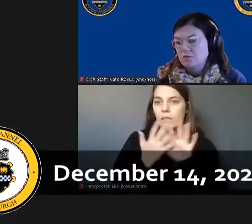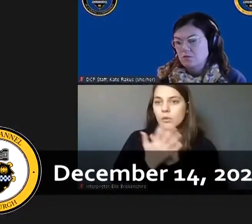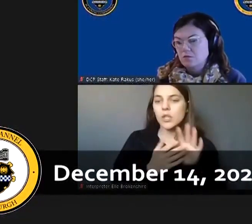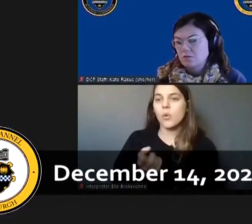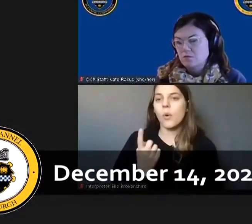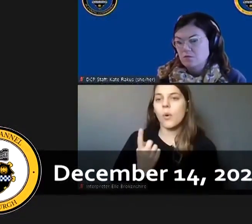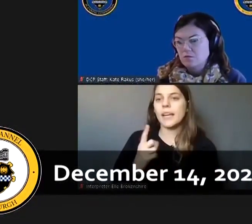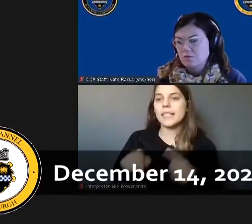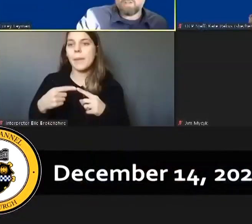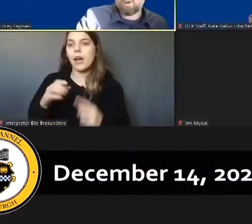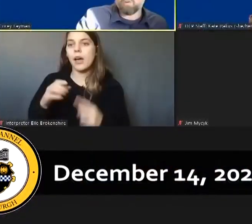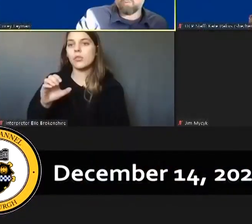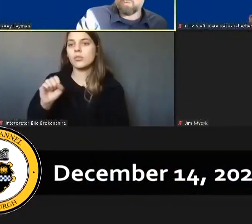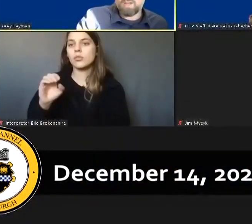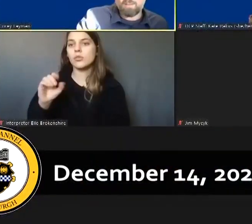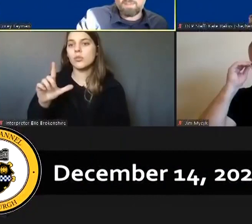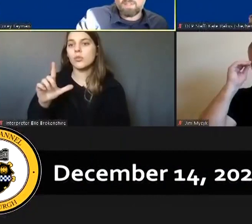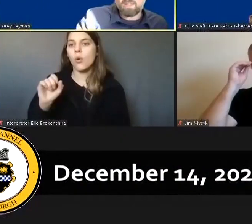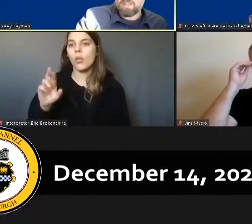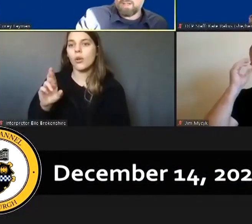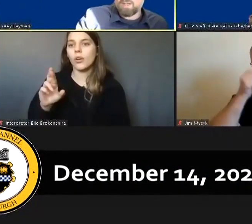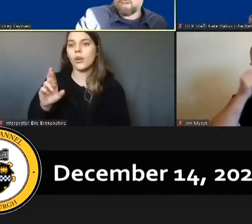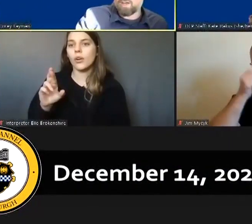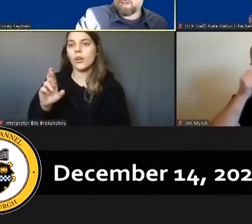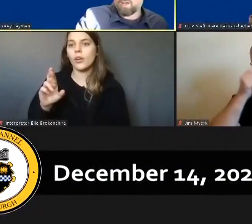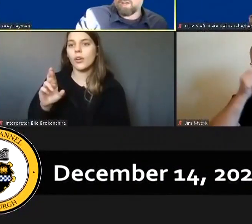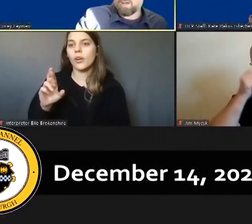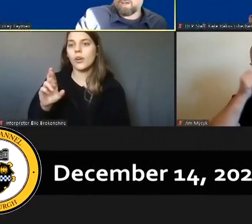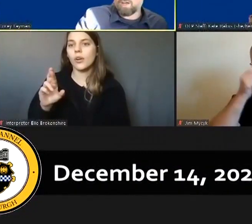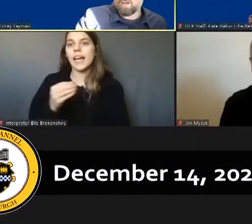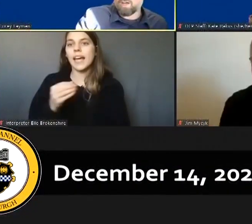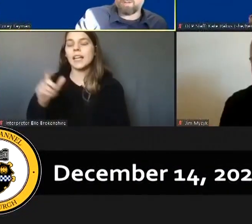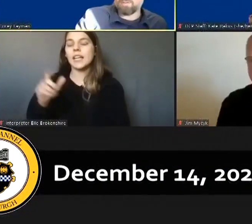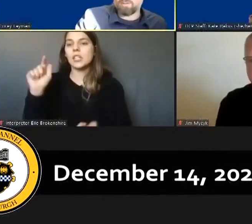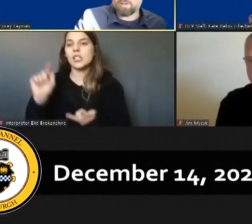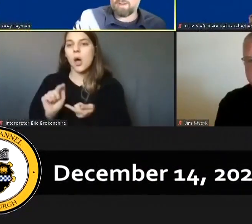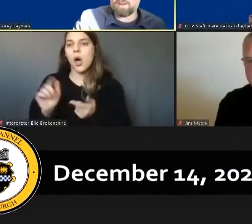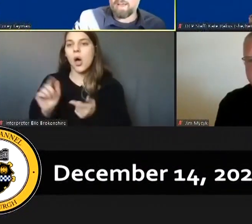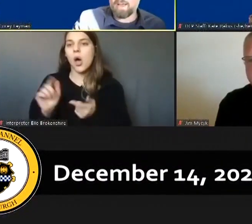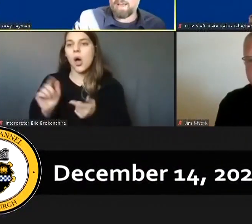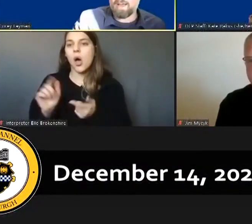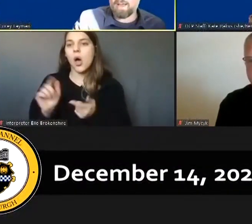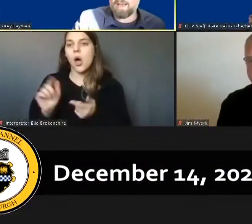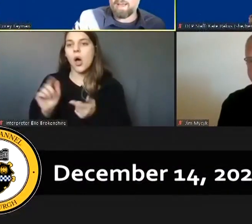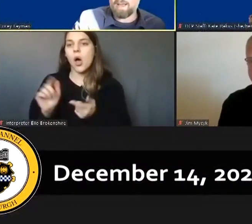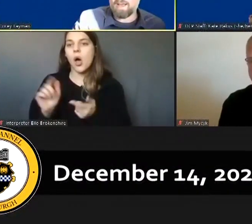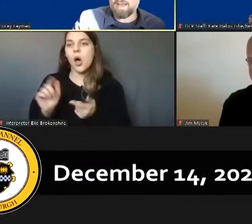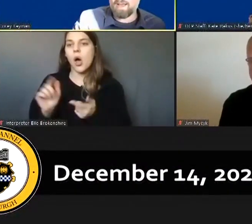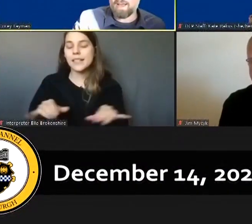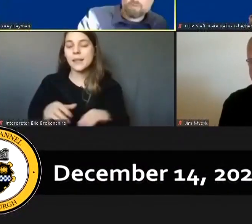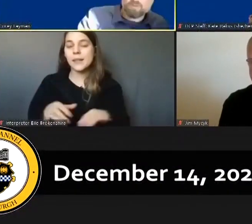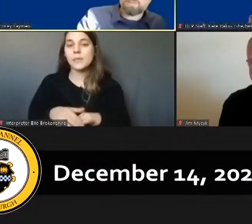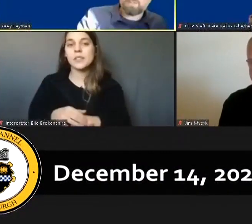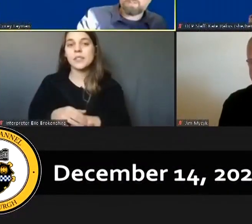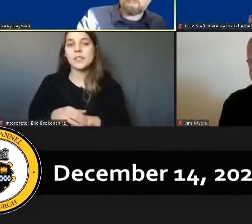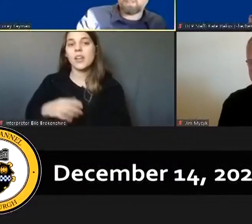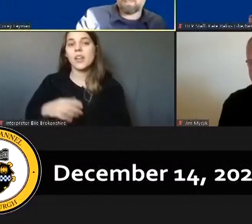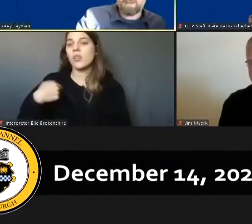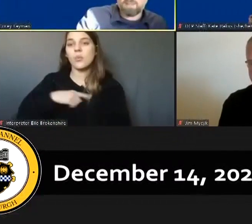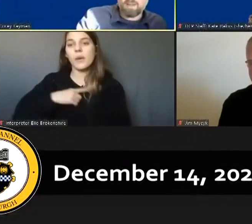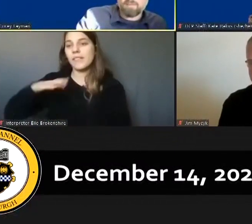wind energy systems on rooftops. We haven't had any trouble permitting those in the past. We